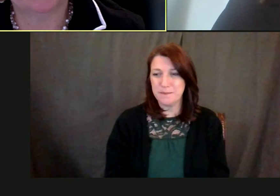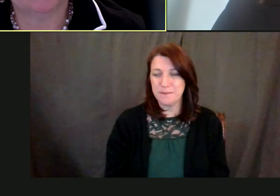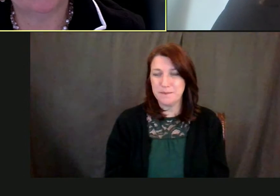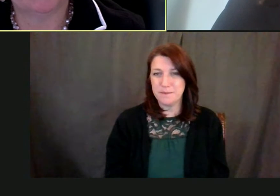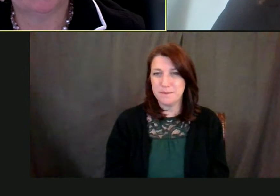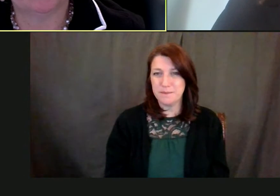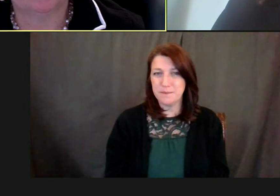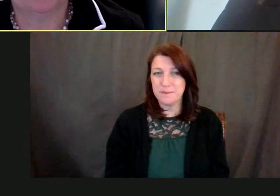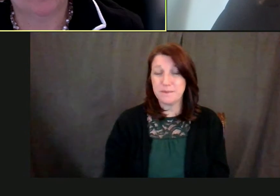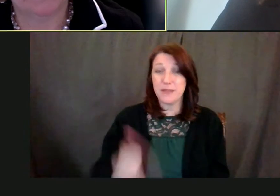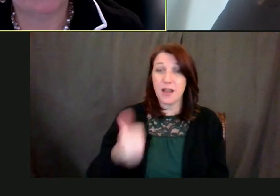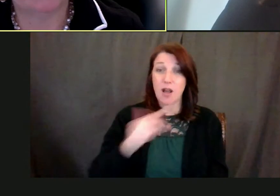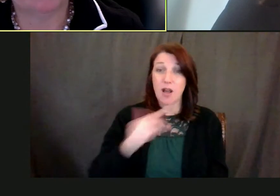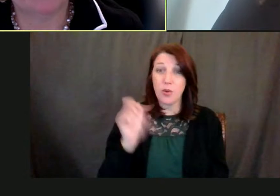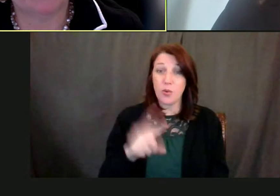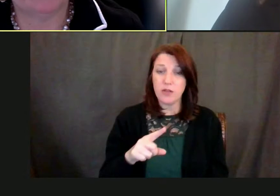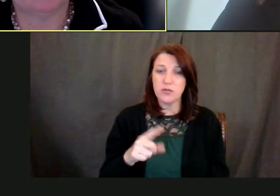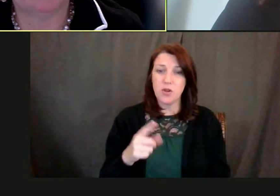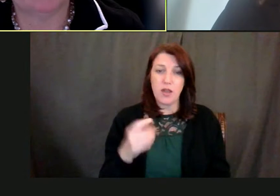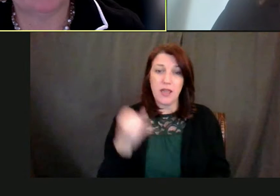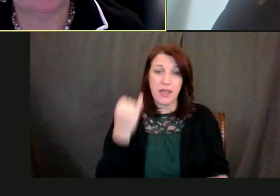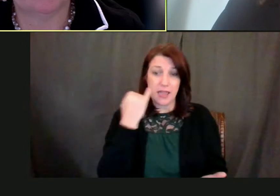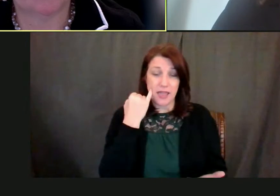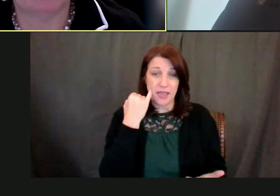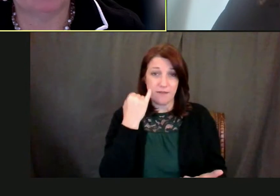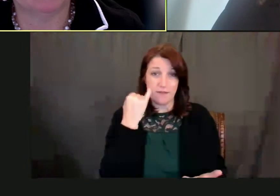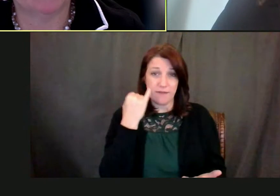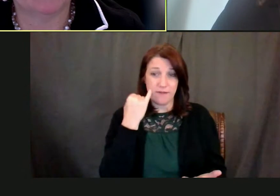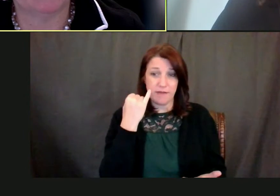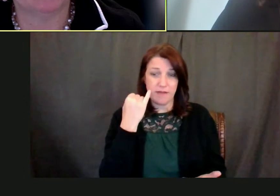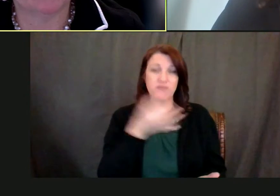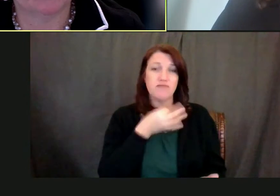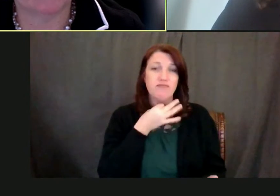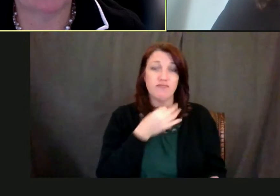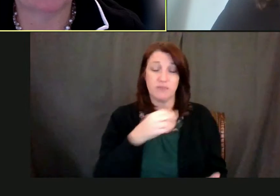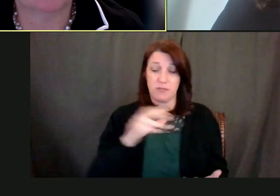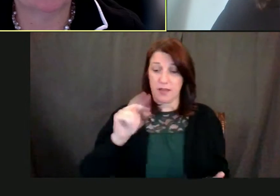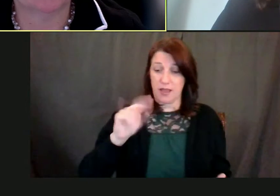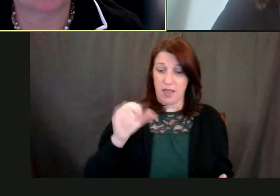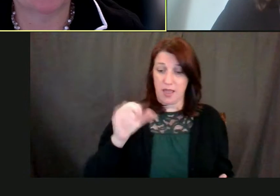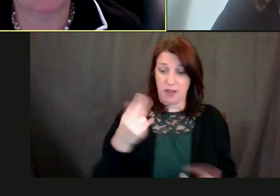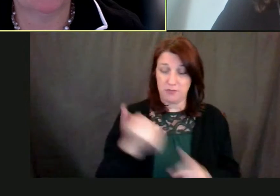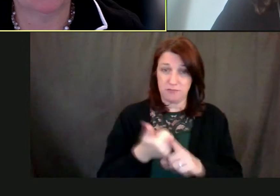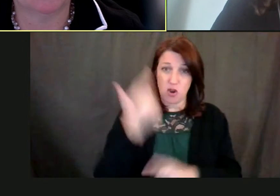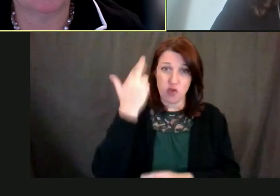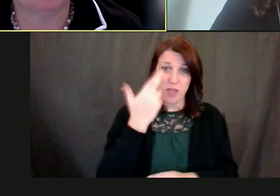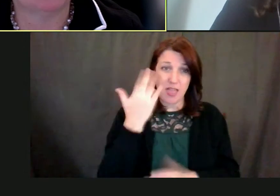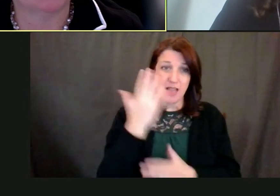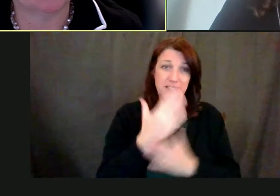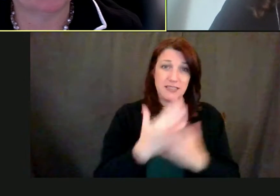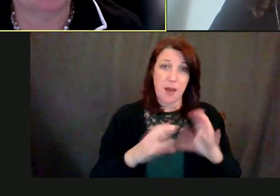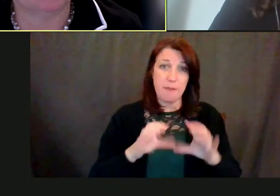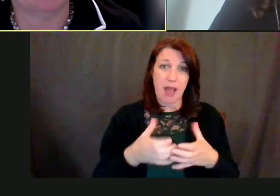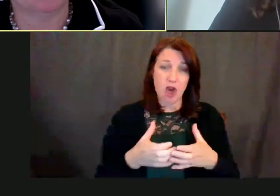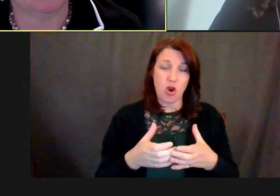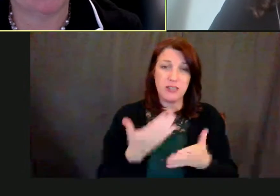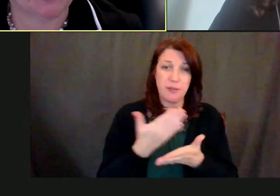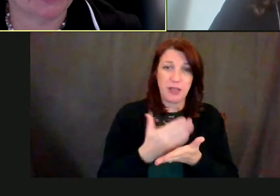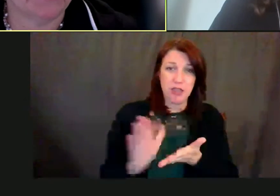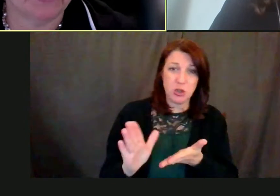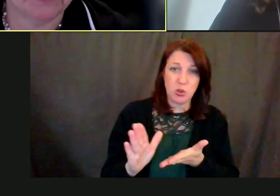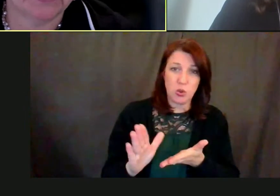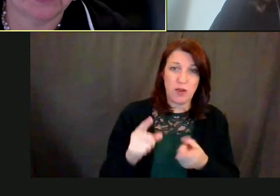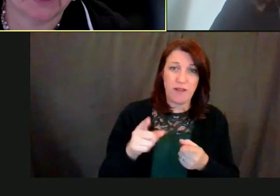So another question. What, if anything, is done after NIH realizes that certain minorities have been excluded from